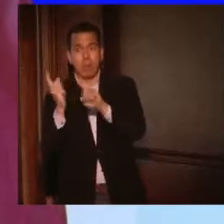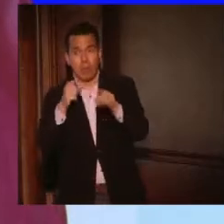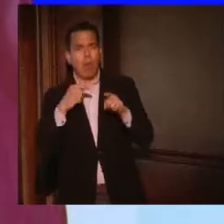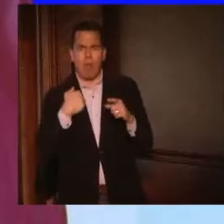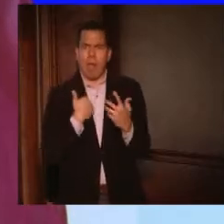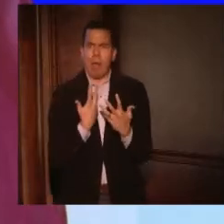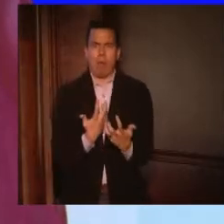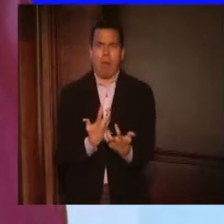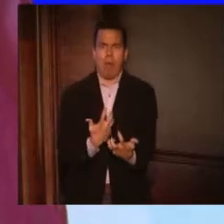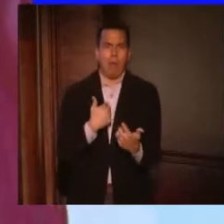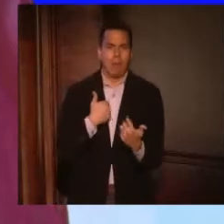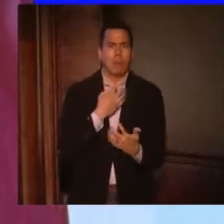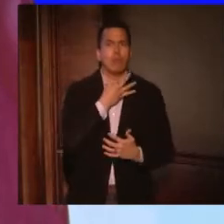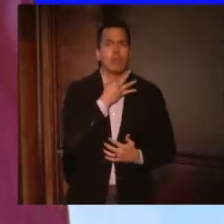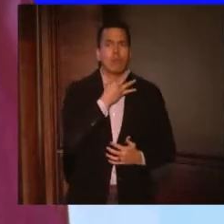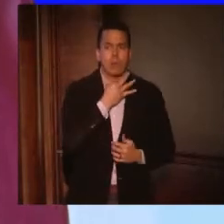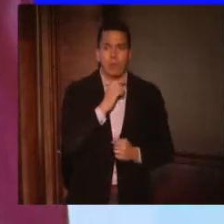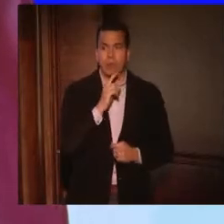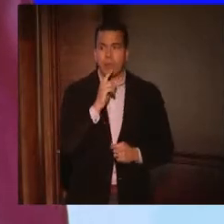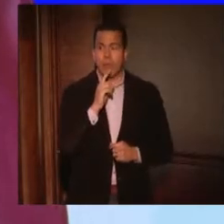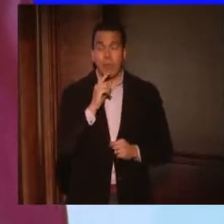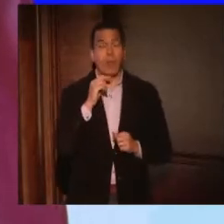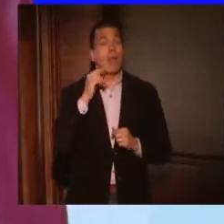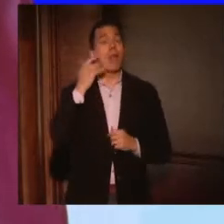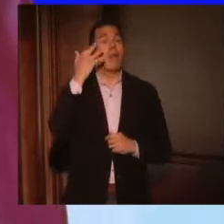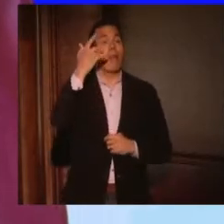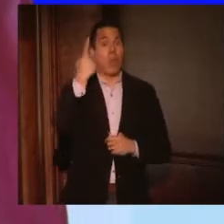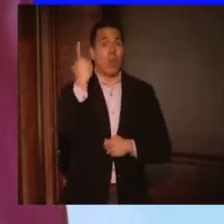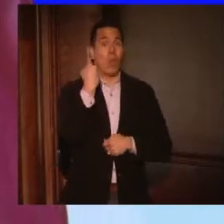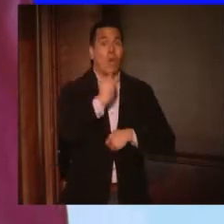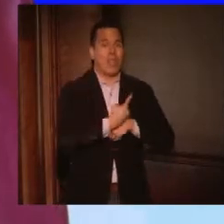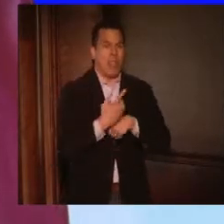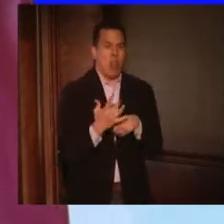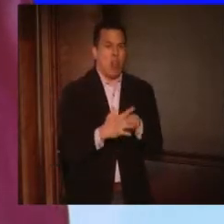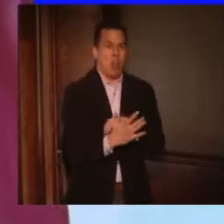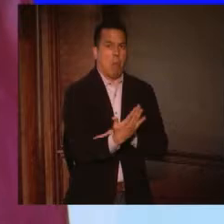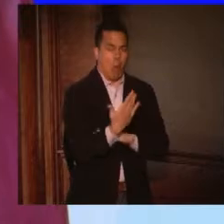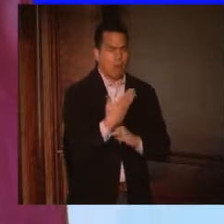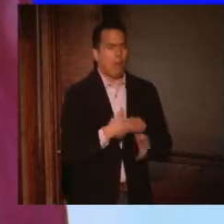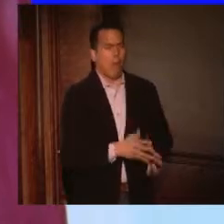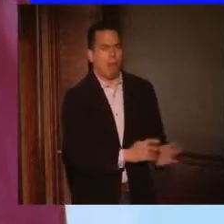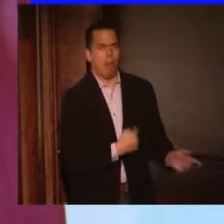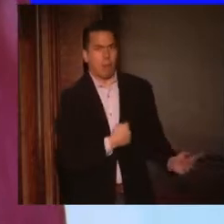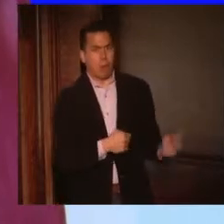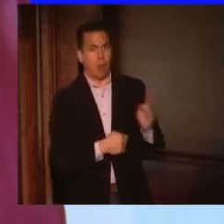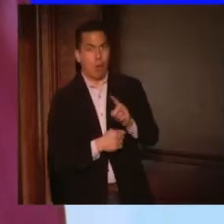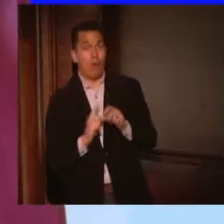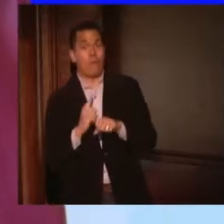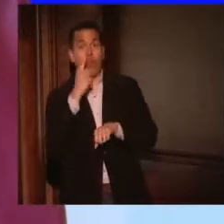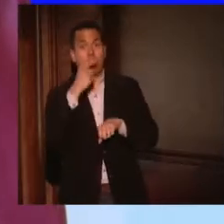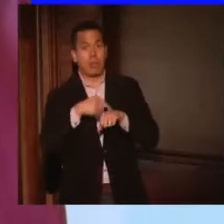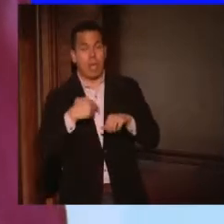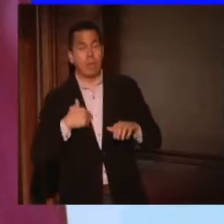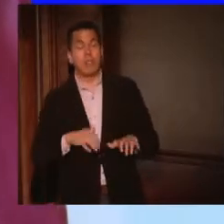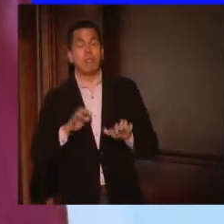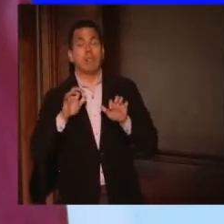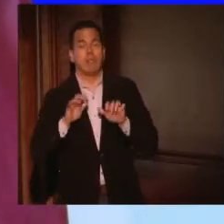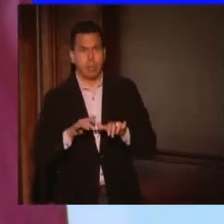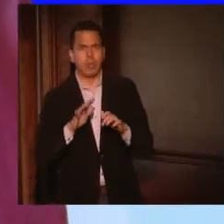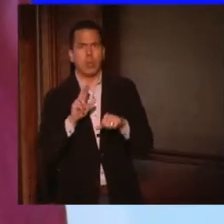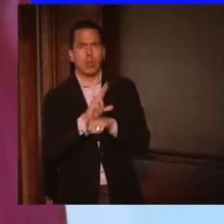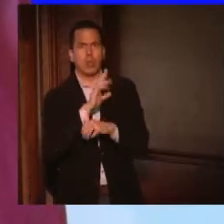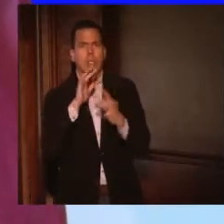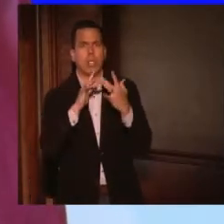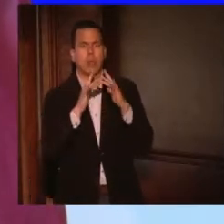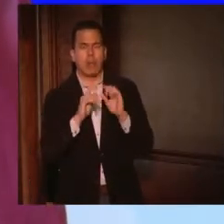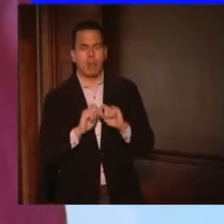there. So I was one day I was allowed to go early in the morning, and I think that for the first time when I was using the internet and computer, it was